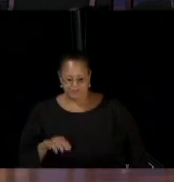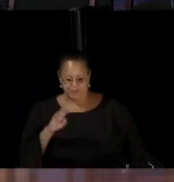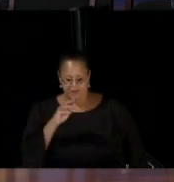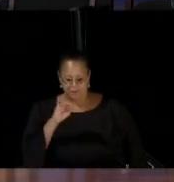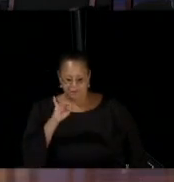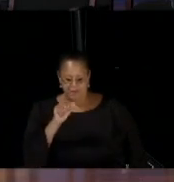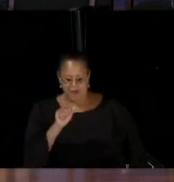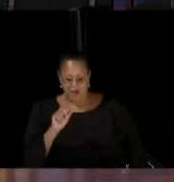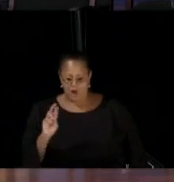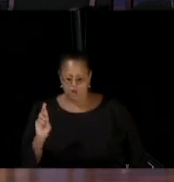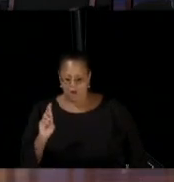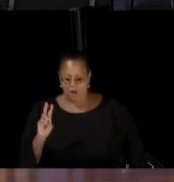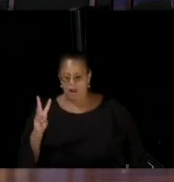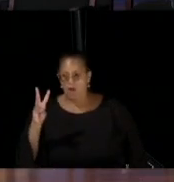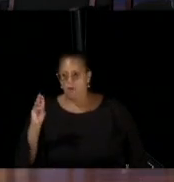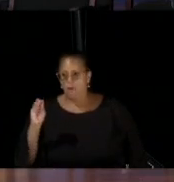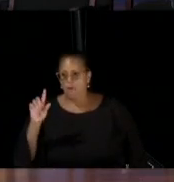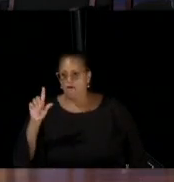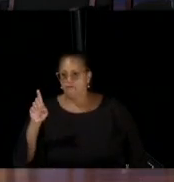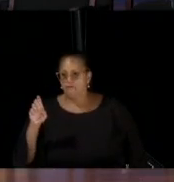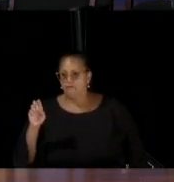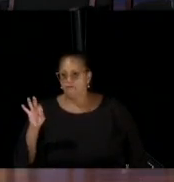Mia Riley Wolf.